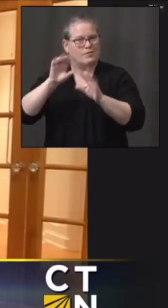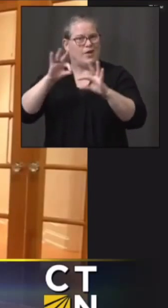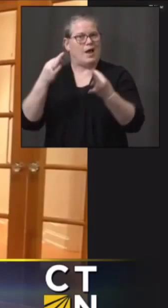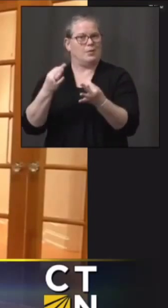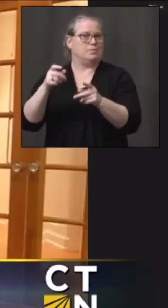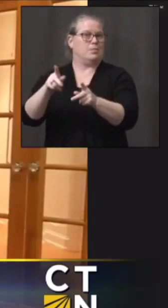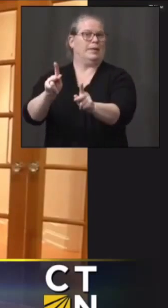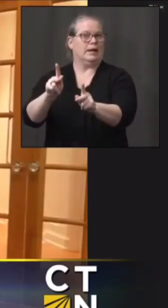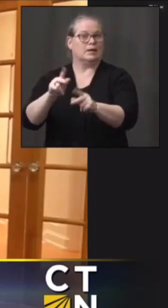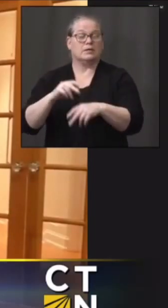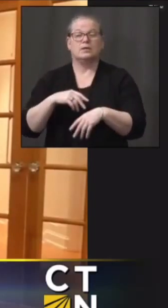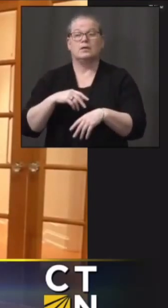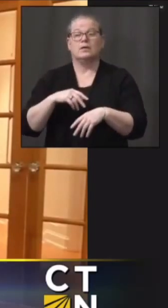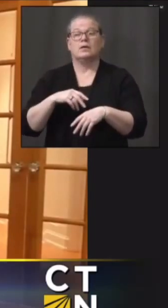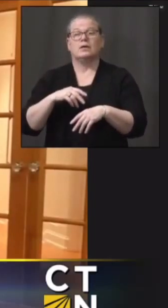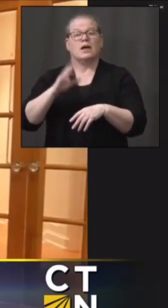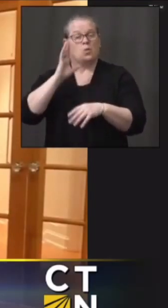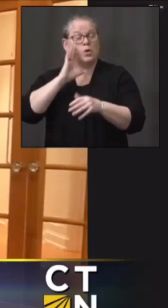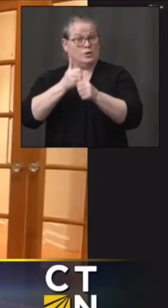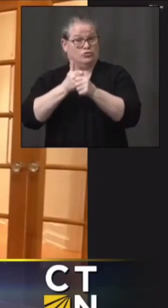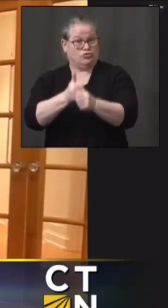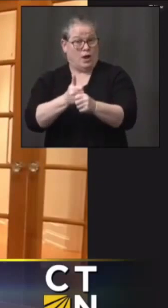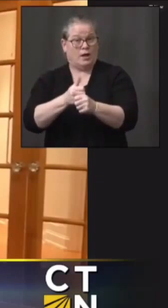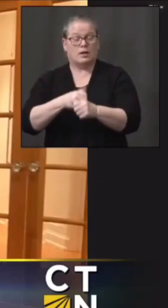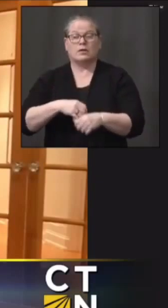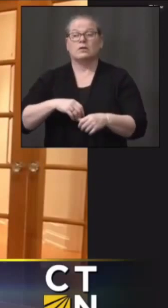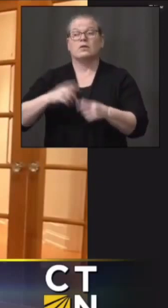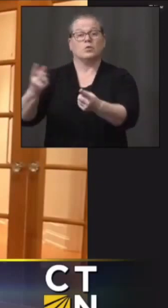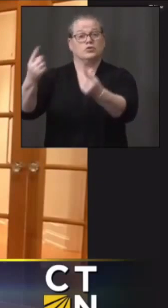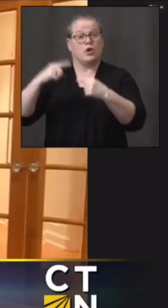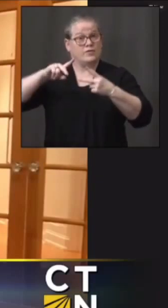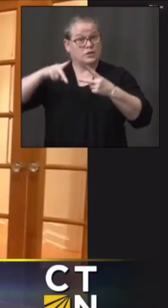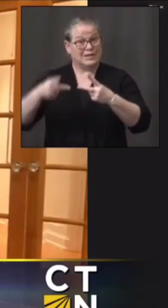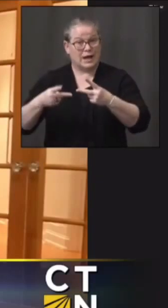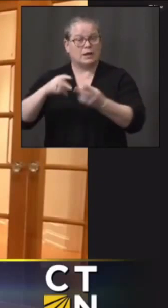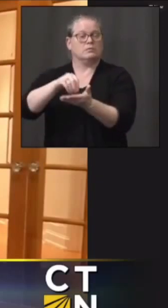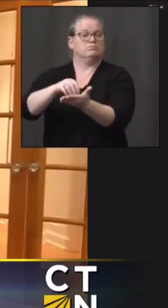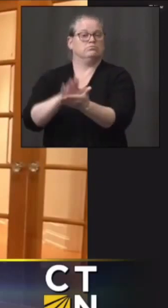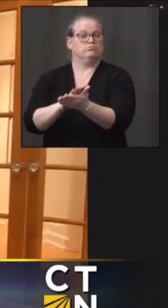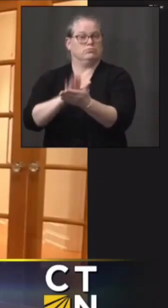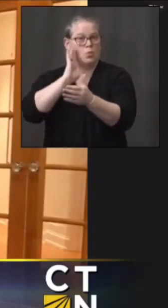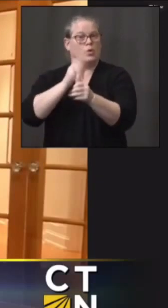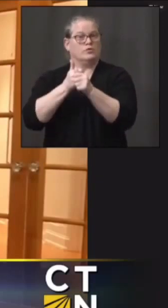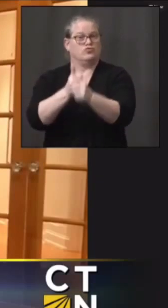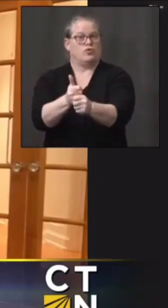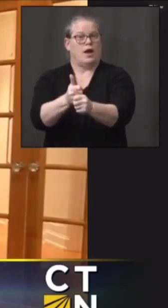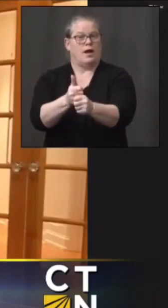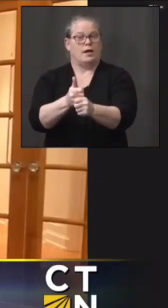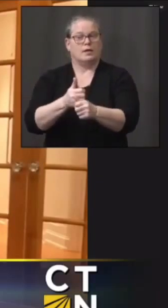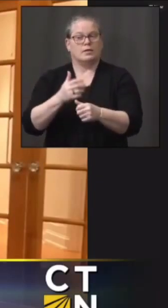to come back for their second dose. That will be tracked, and there will be paperwork the individual received associated with that. So there